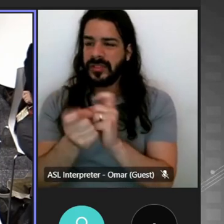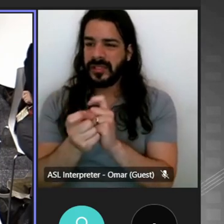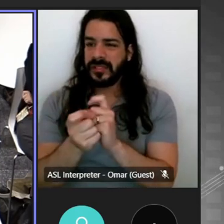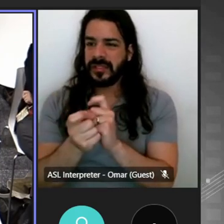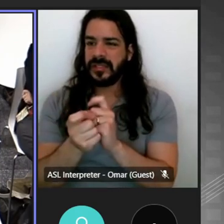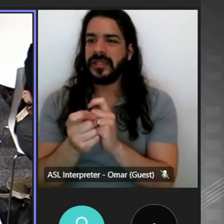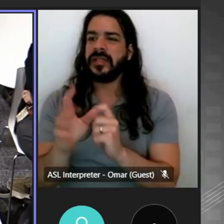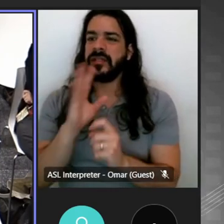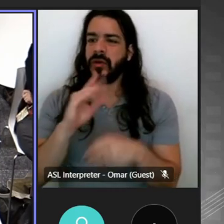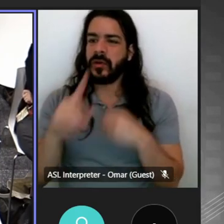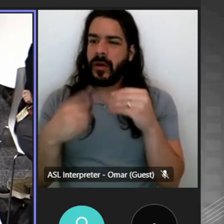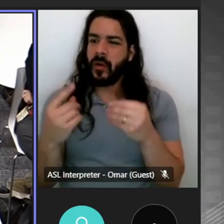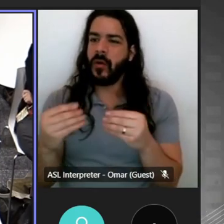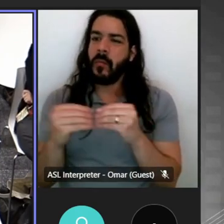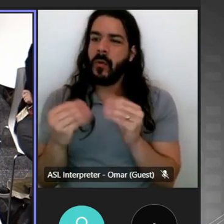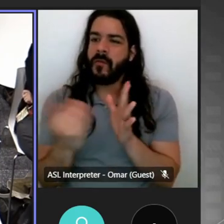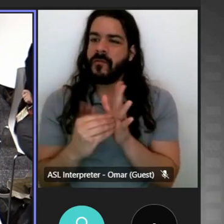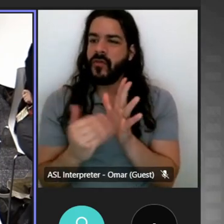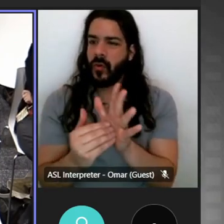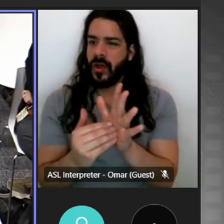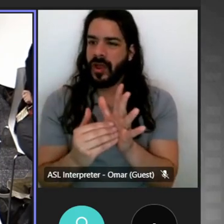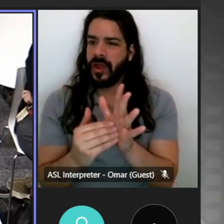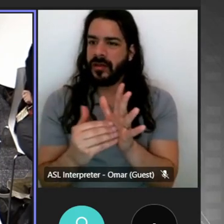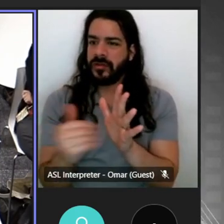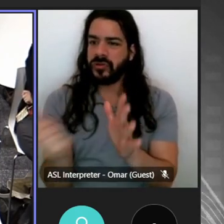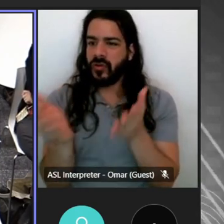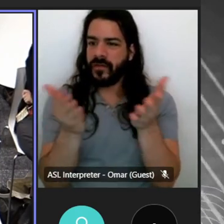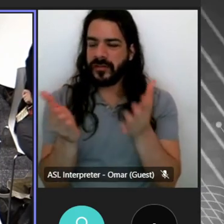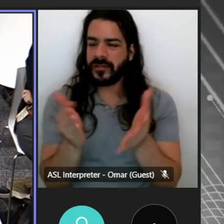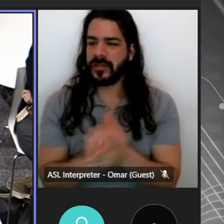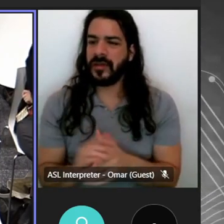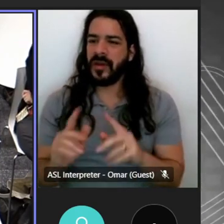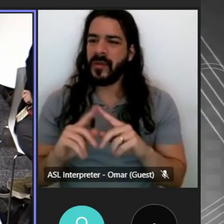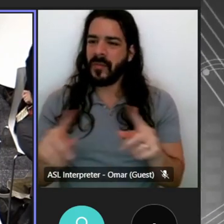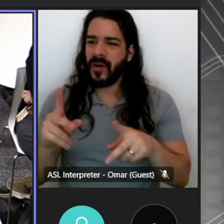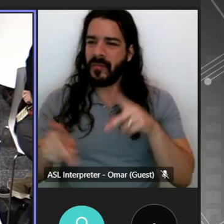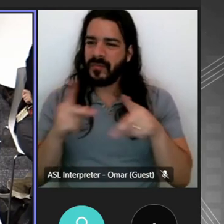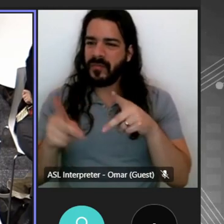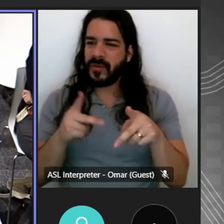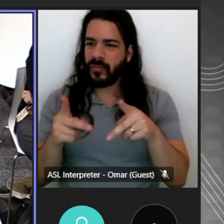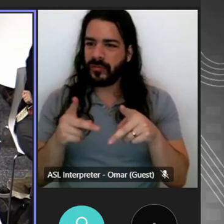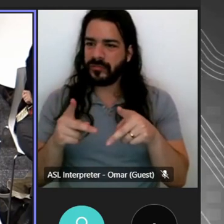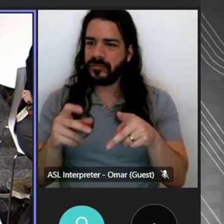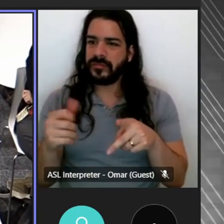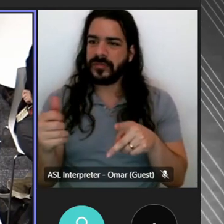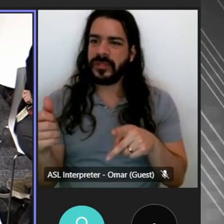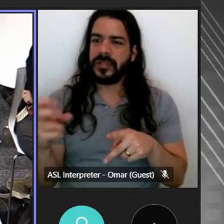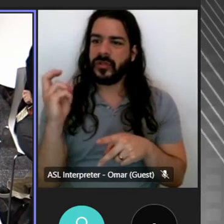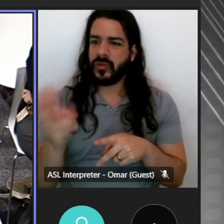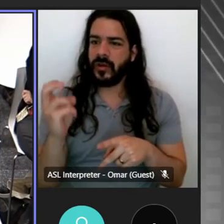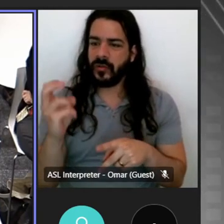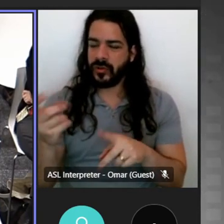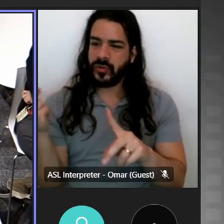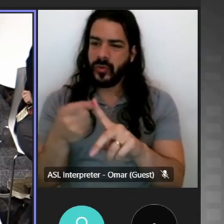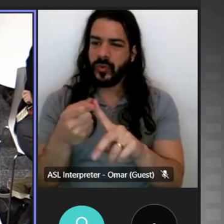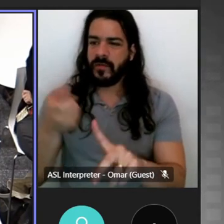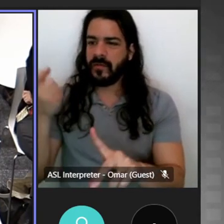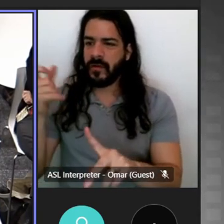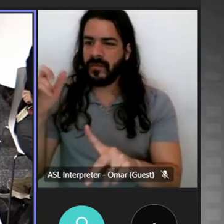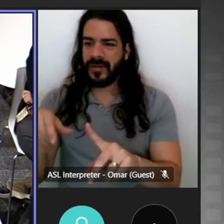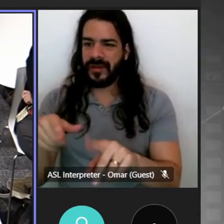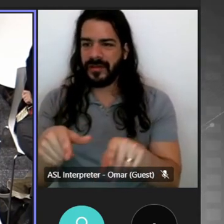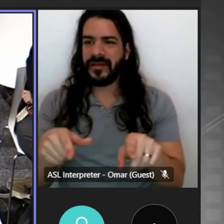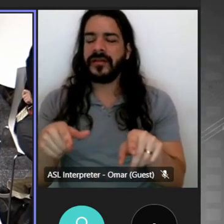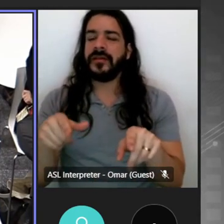changes aim for a more frequent service. However, for people traveling to and from stations north of Mount Vernon